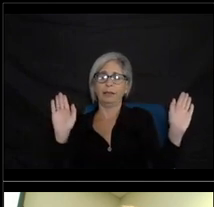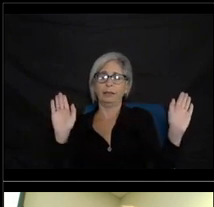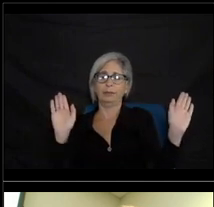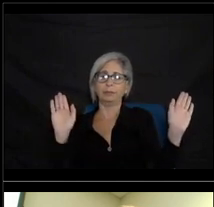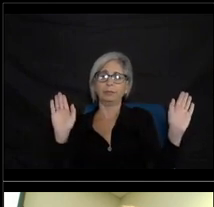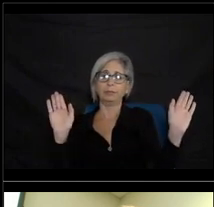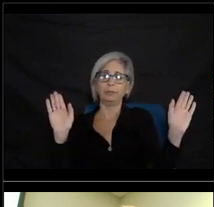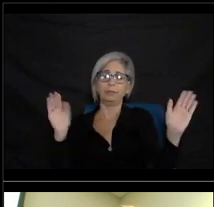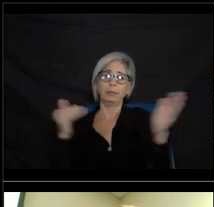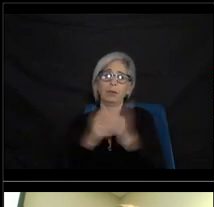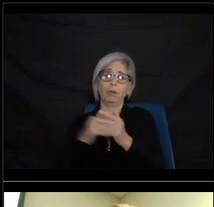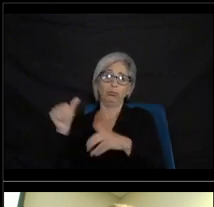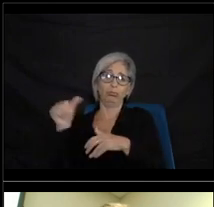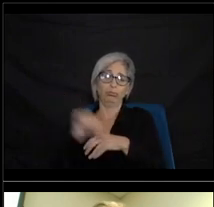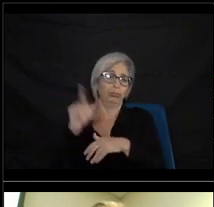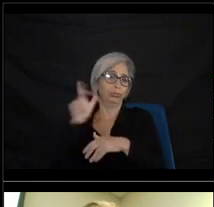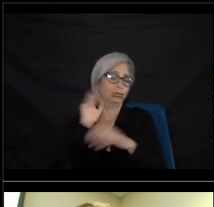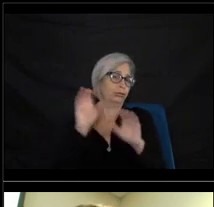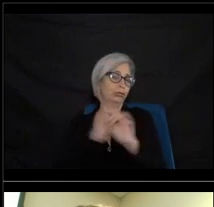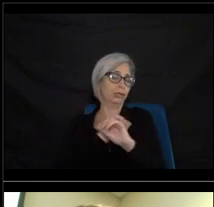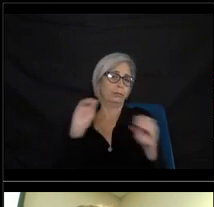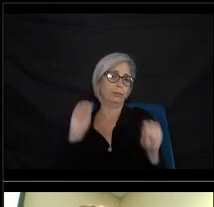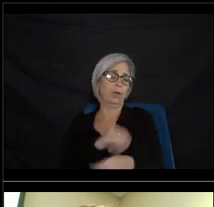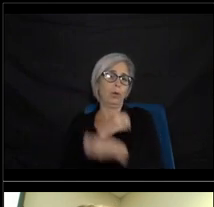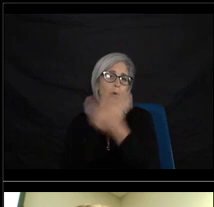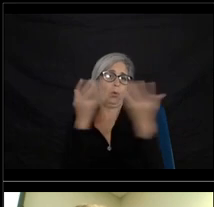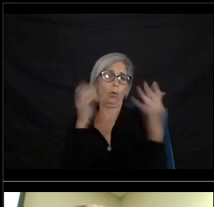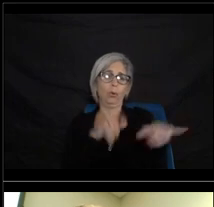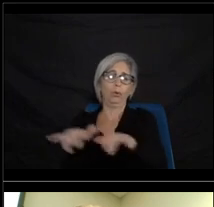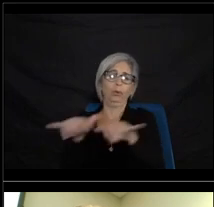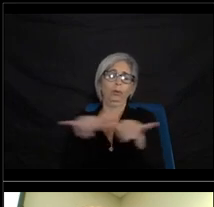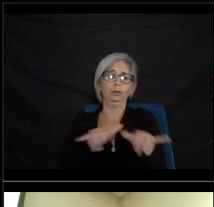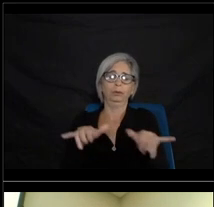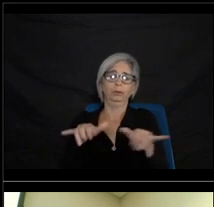Aye. Any opposed? Hearing none, motion passes unanimously.